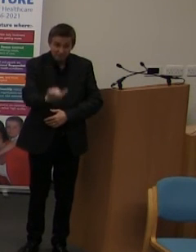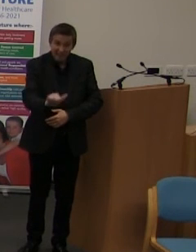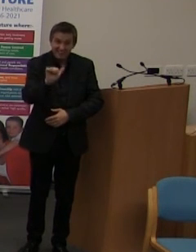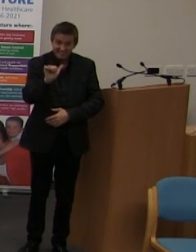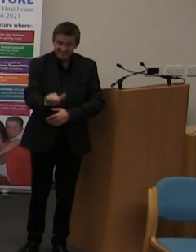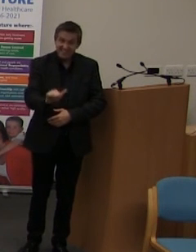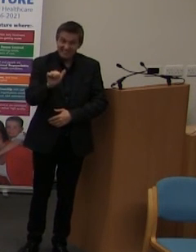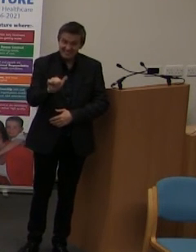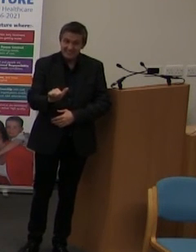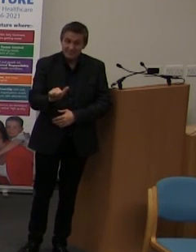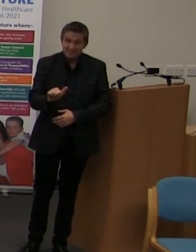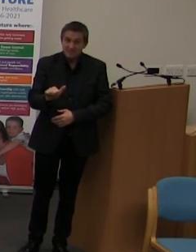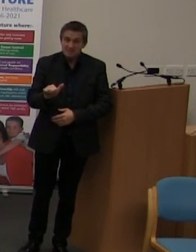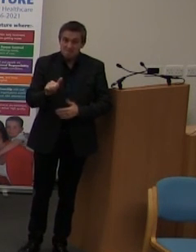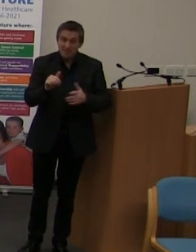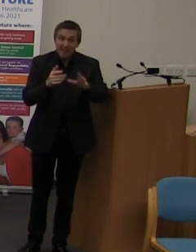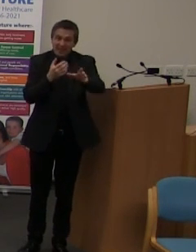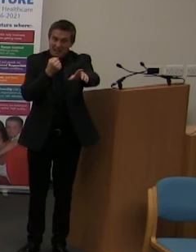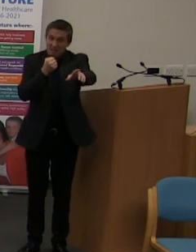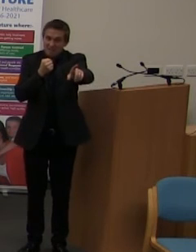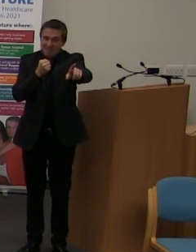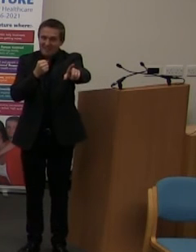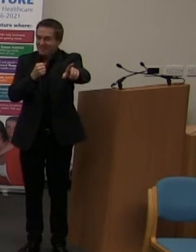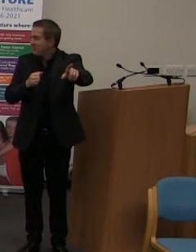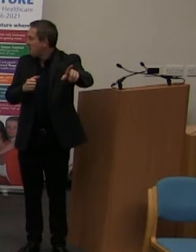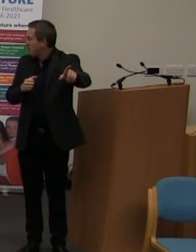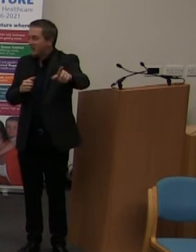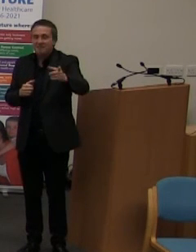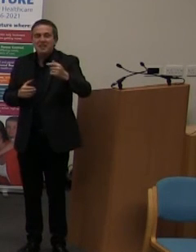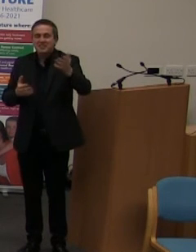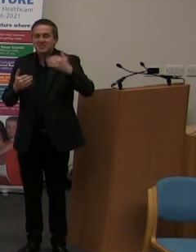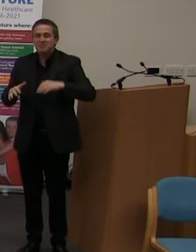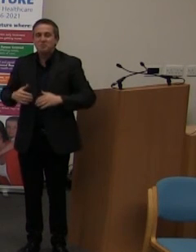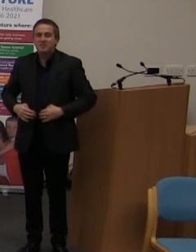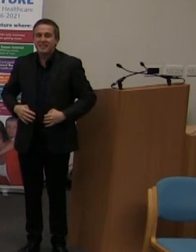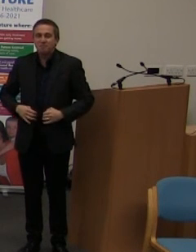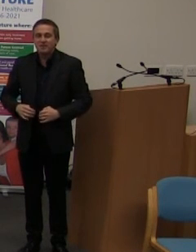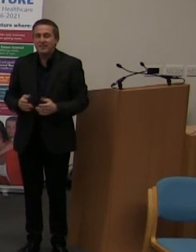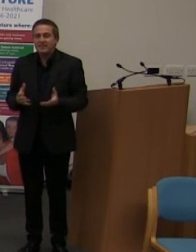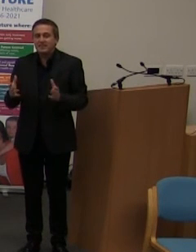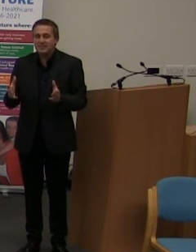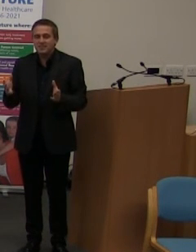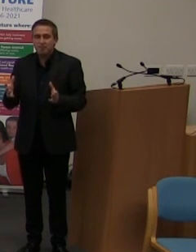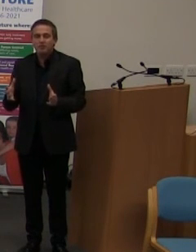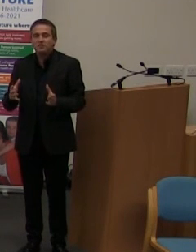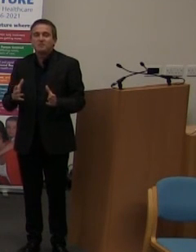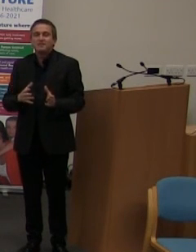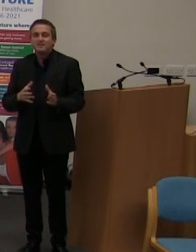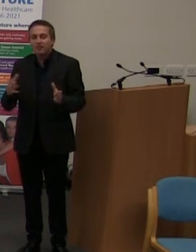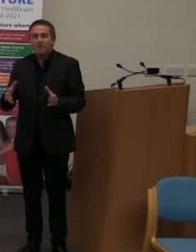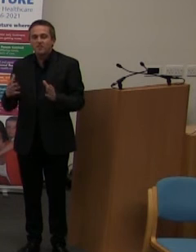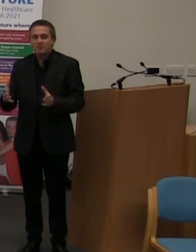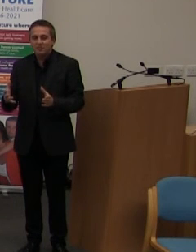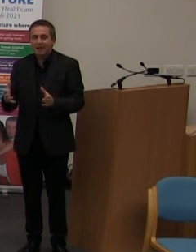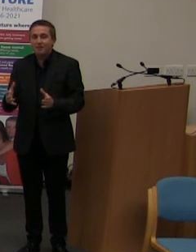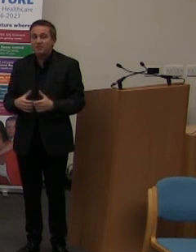having access and not attending then actually impacts importantly on other people. Okay, she's responding saying, but this approach has been